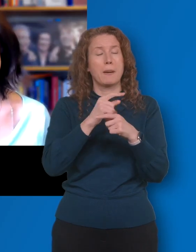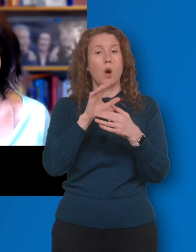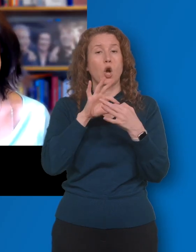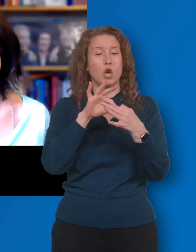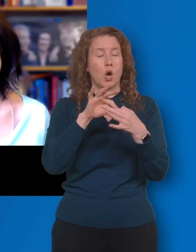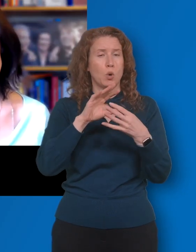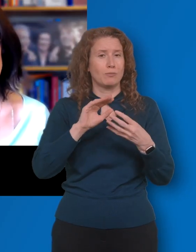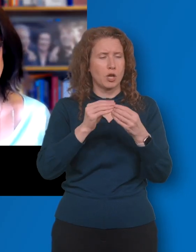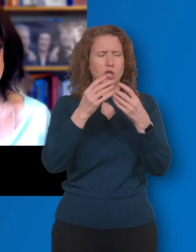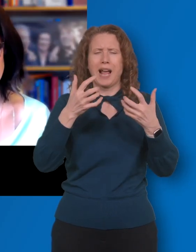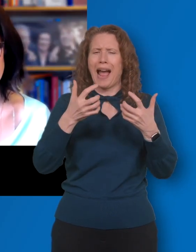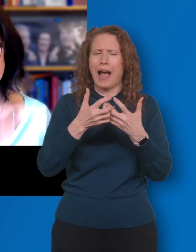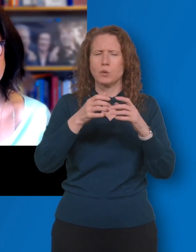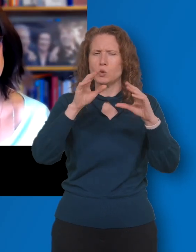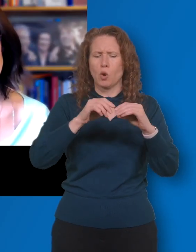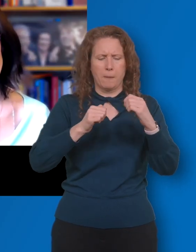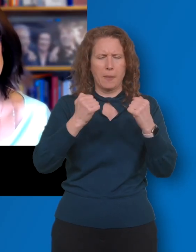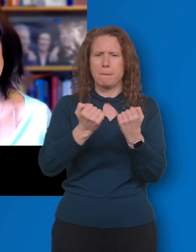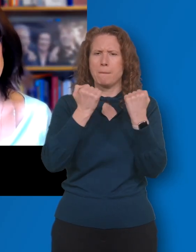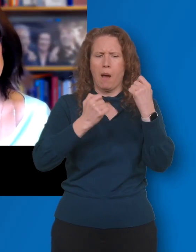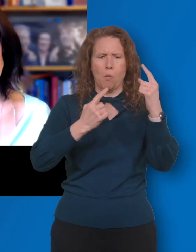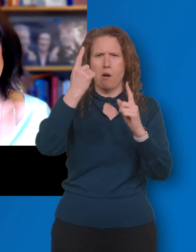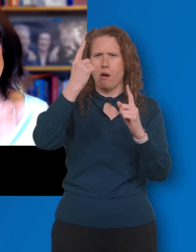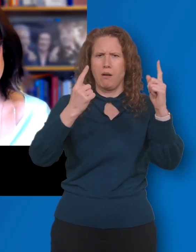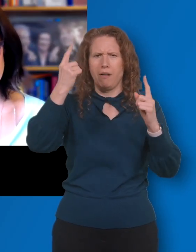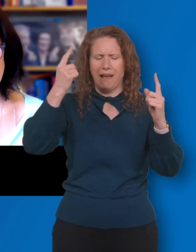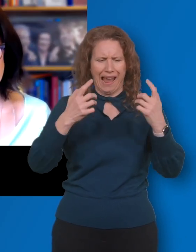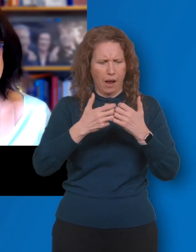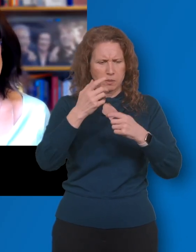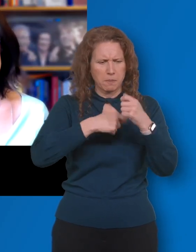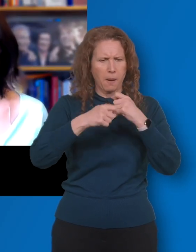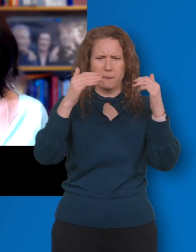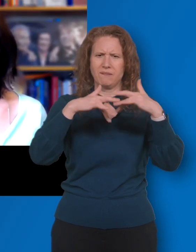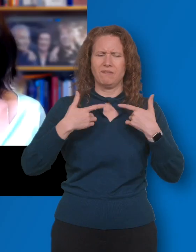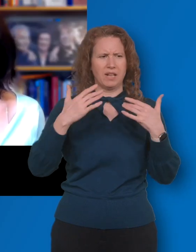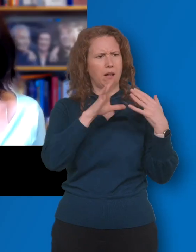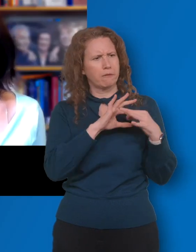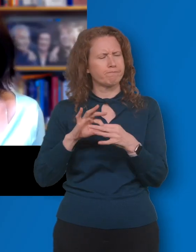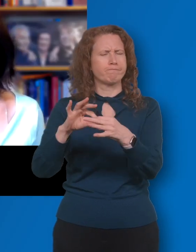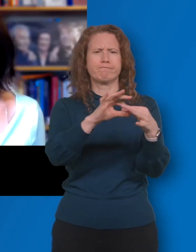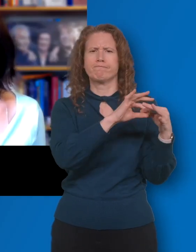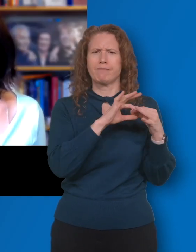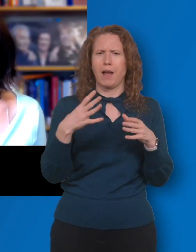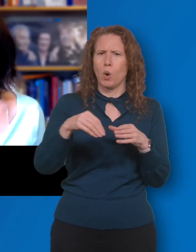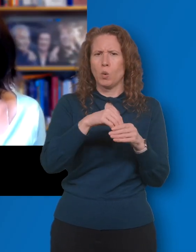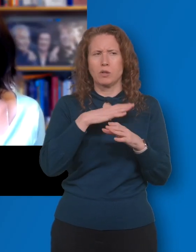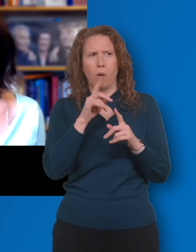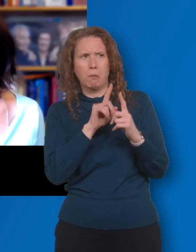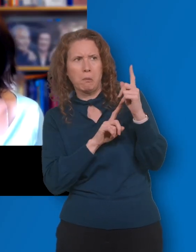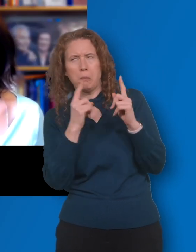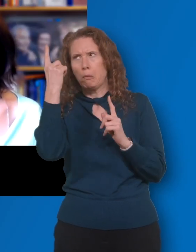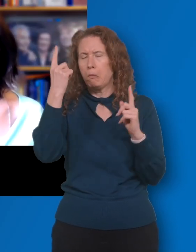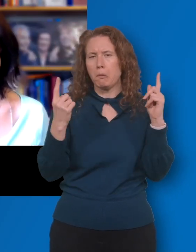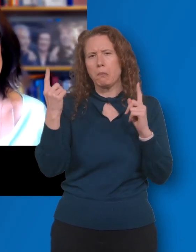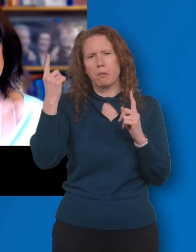kind of remove the barriers for neurodivergent people to kind of make sure that they feel that they're included, I suppose, in that sense, and